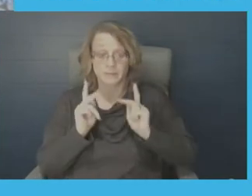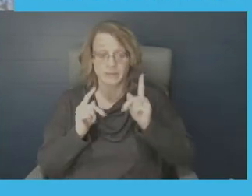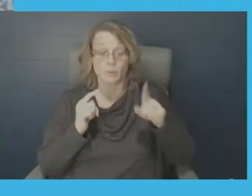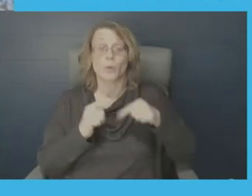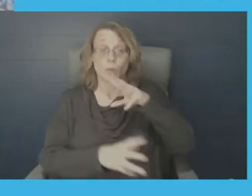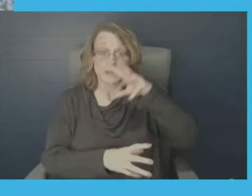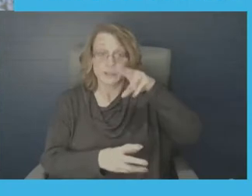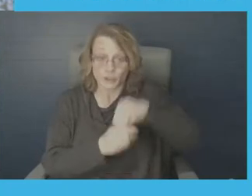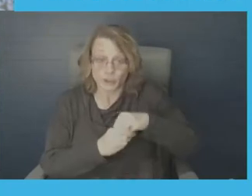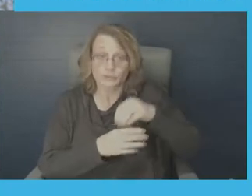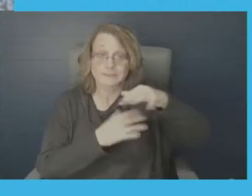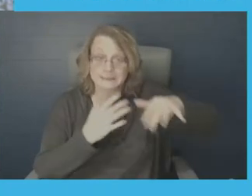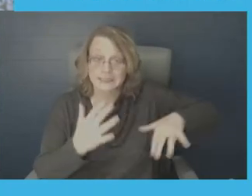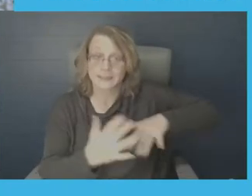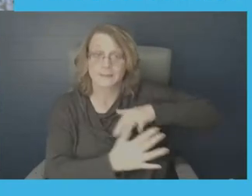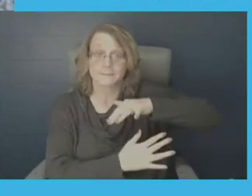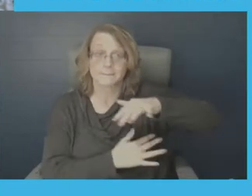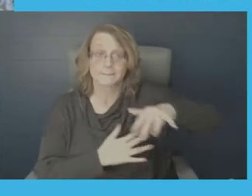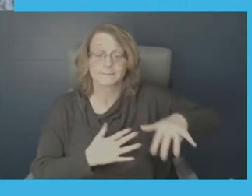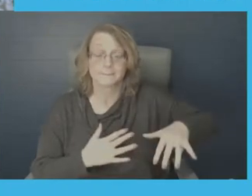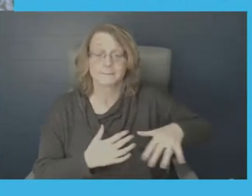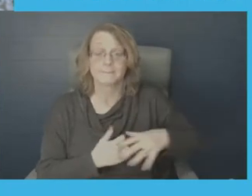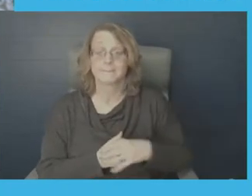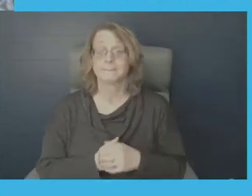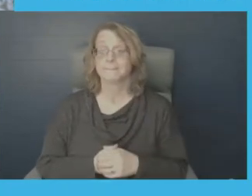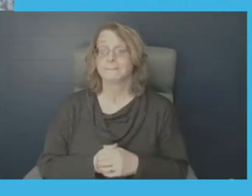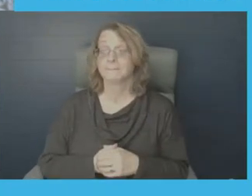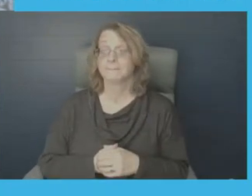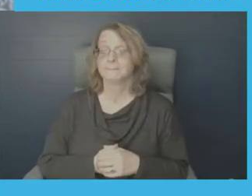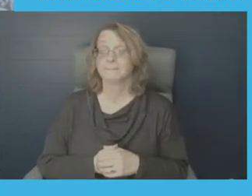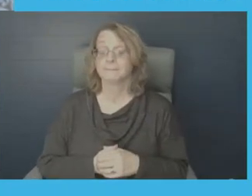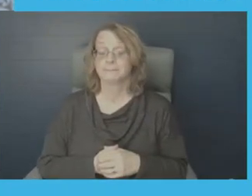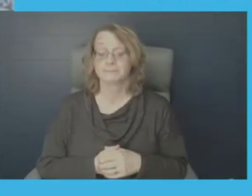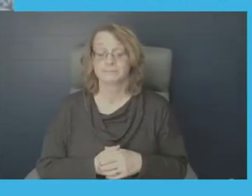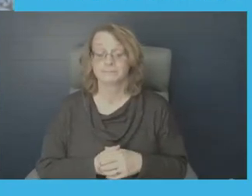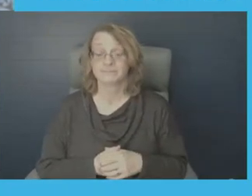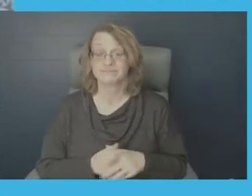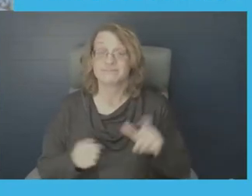You can't love the people unless you walk among the people.